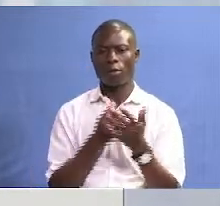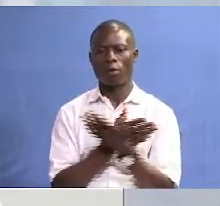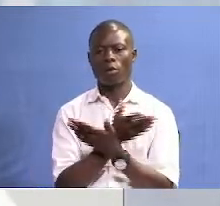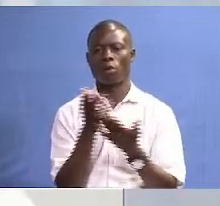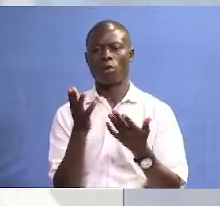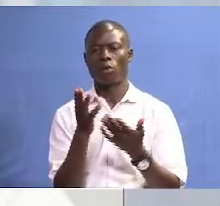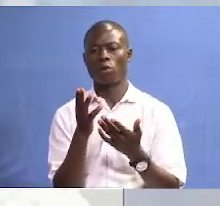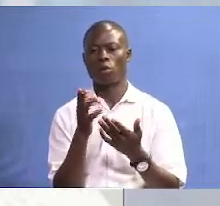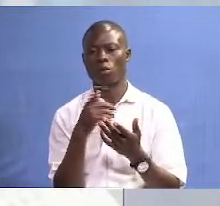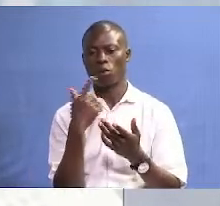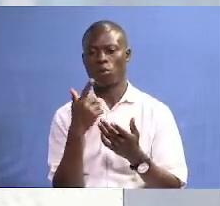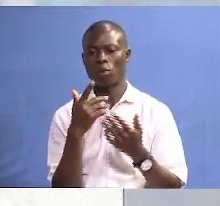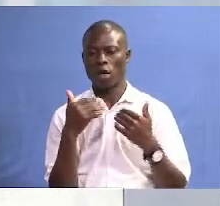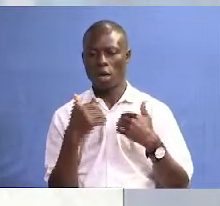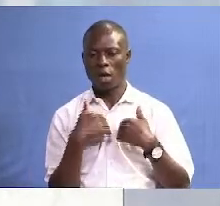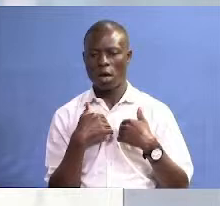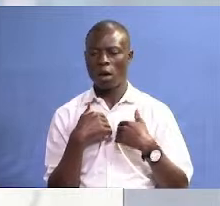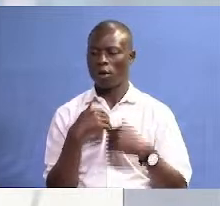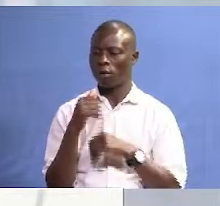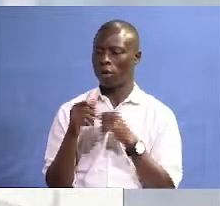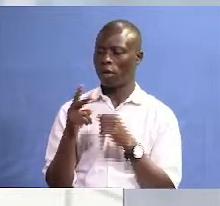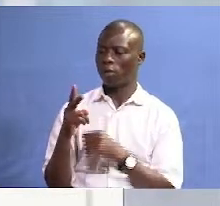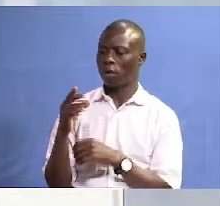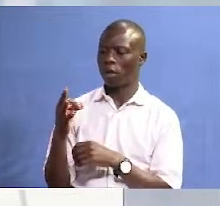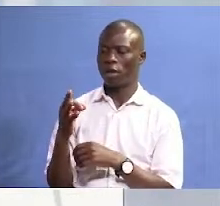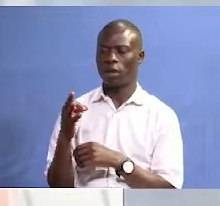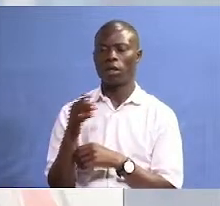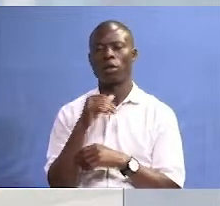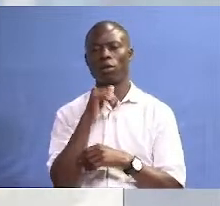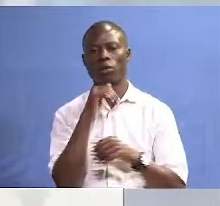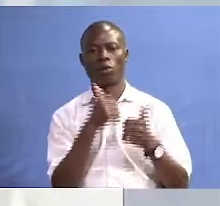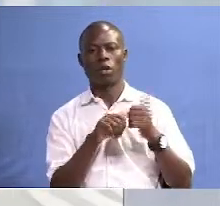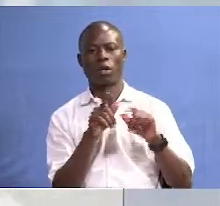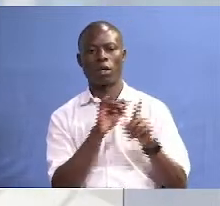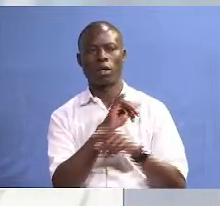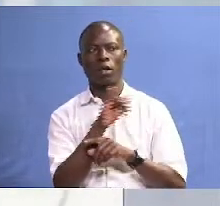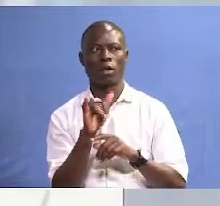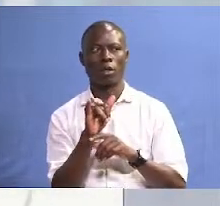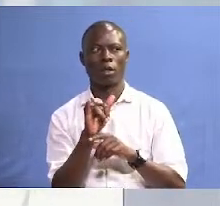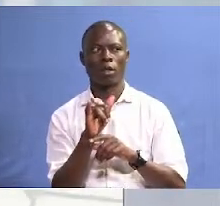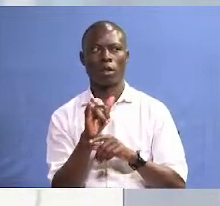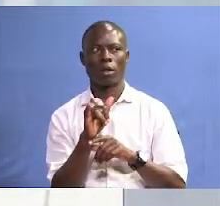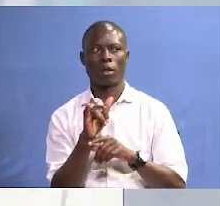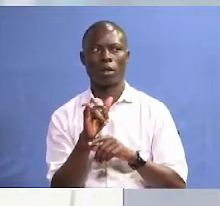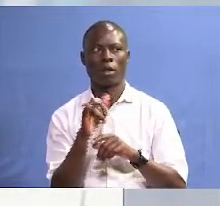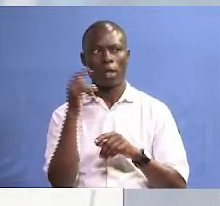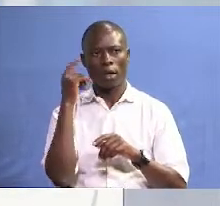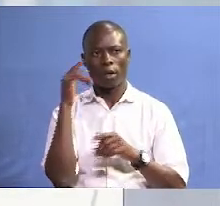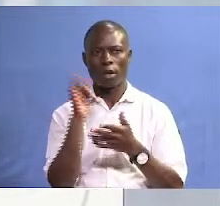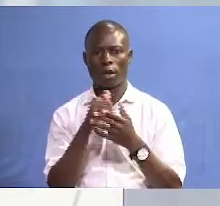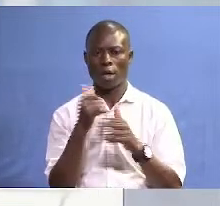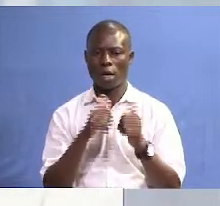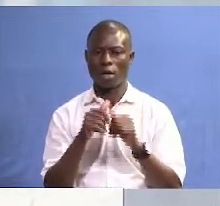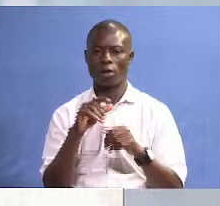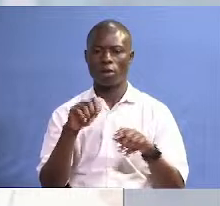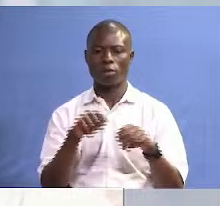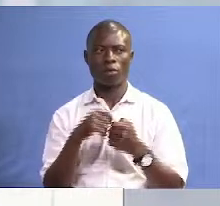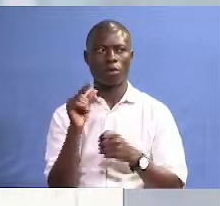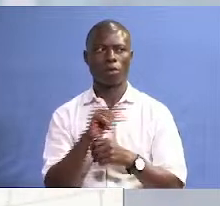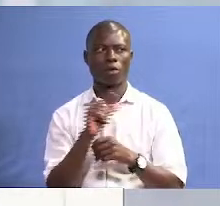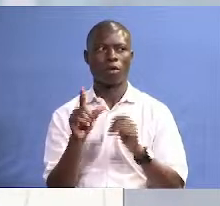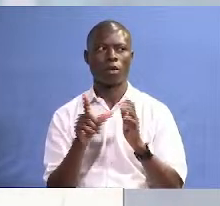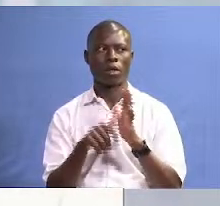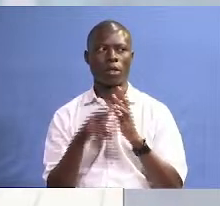been, charged is actually 23 and not 32. Anyway, let's take that short break. Up